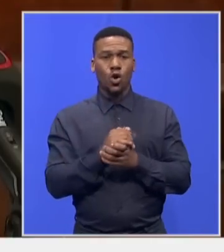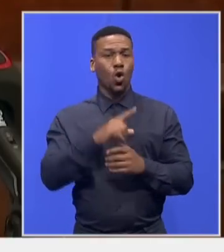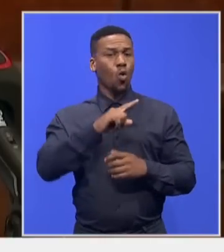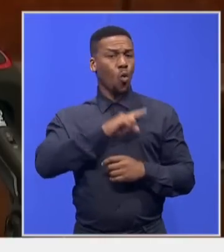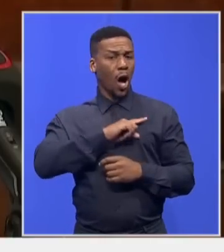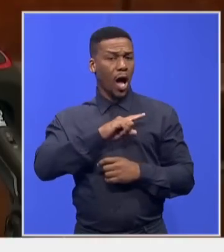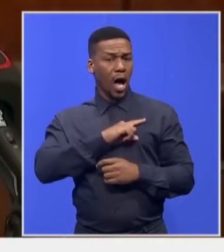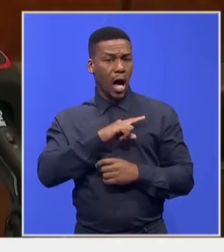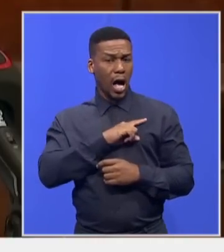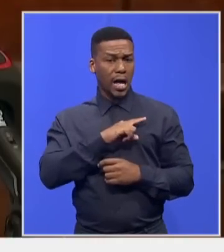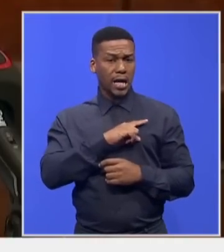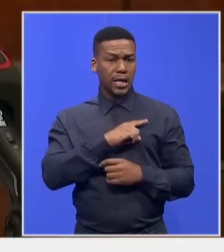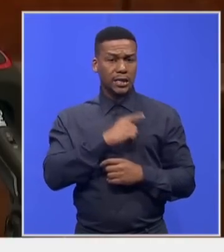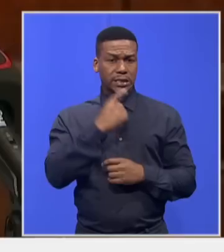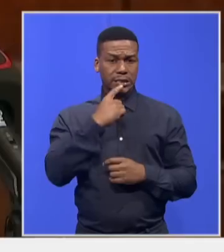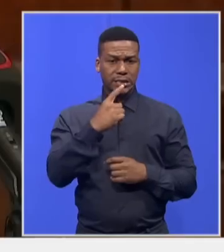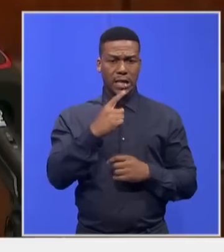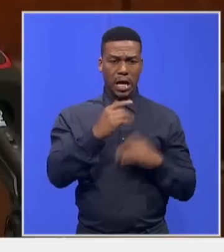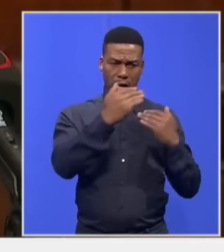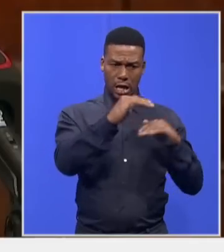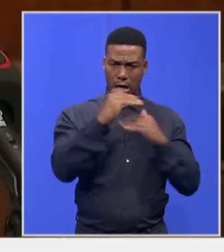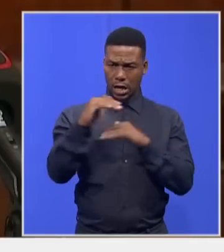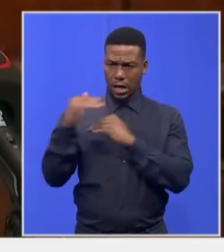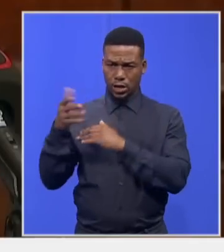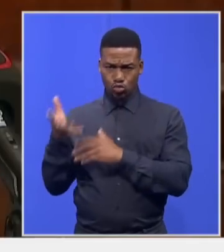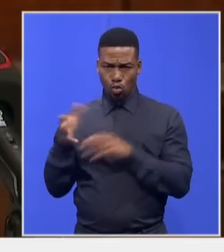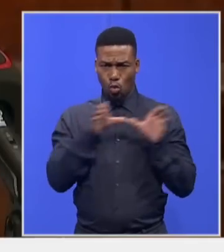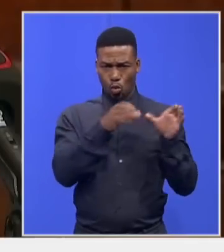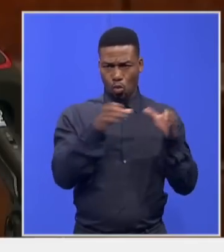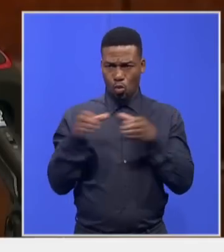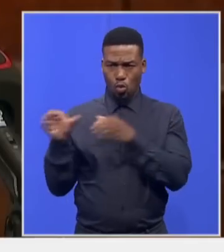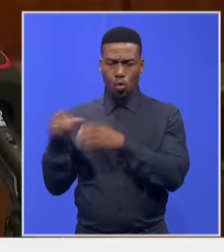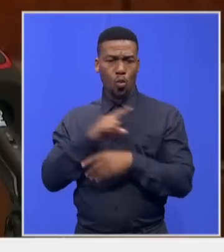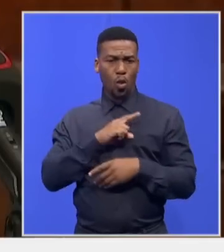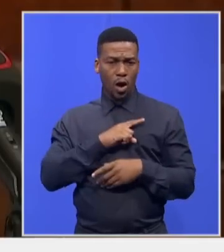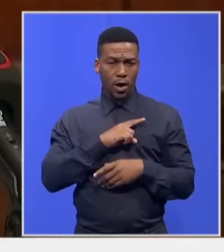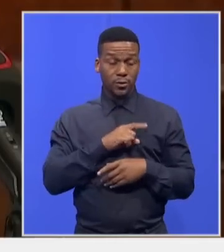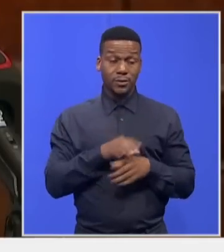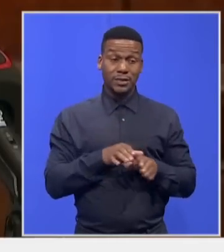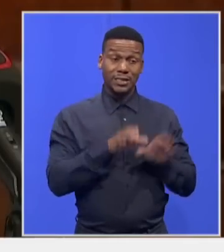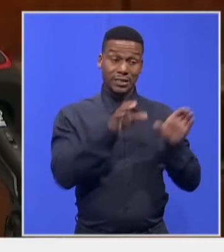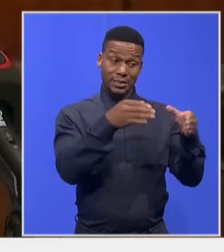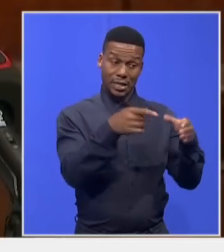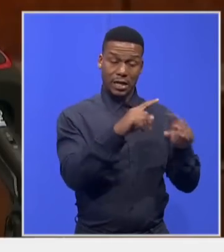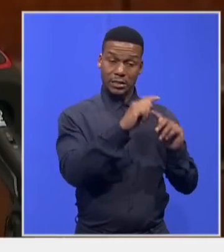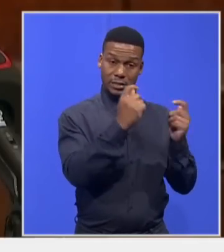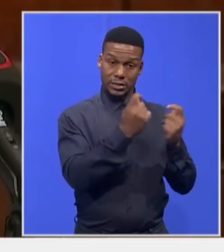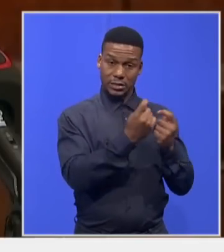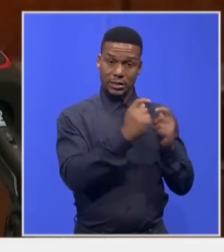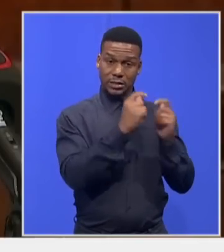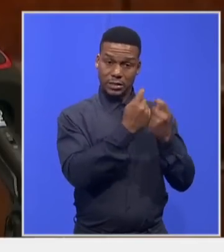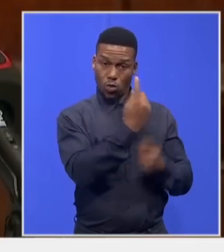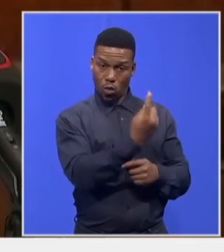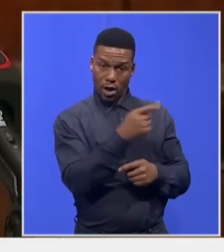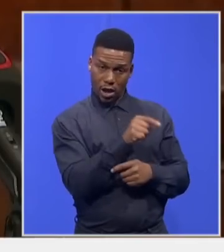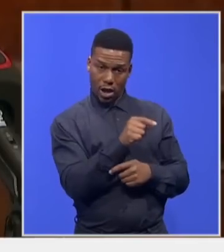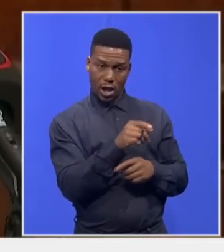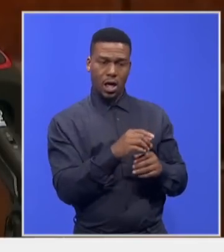of that classification? The Tier 1 power stations, first is that the